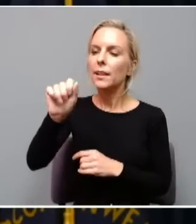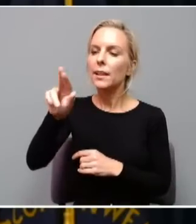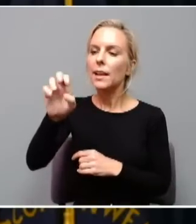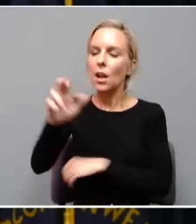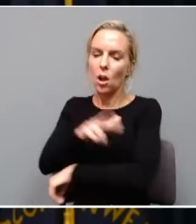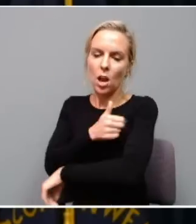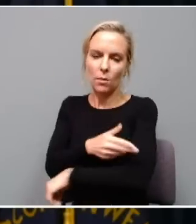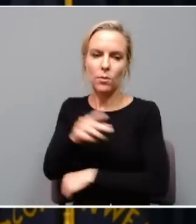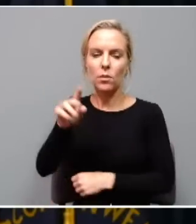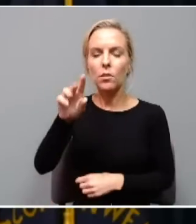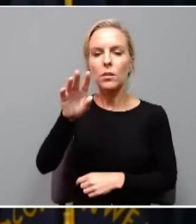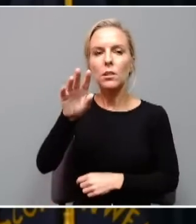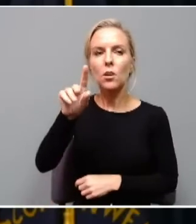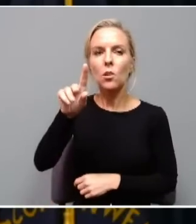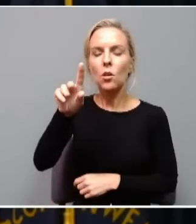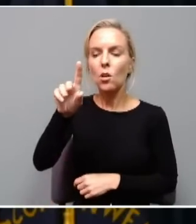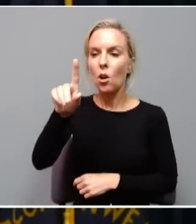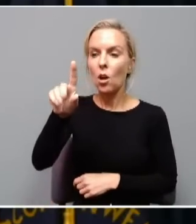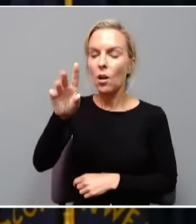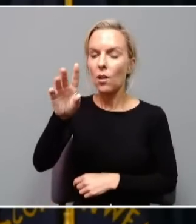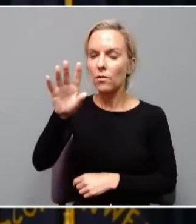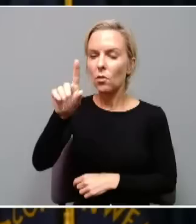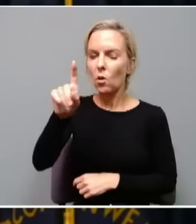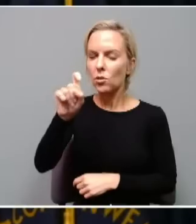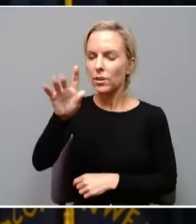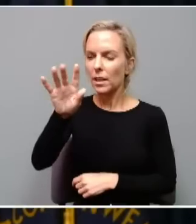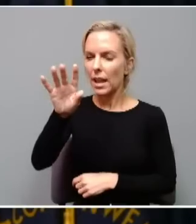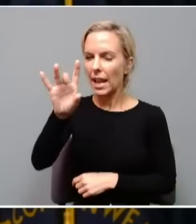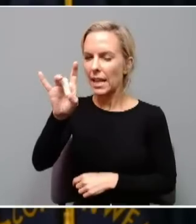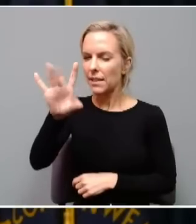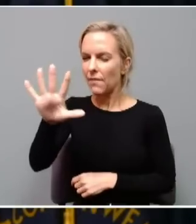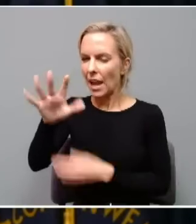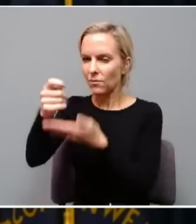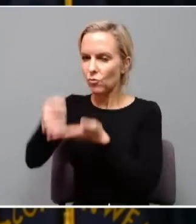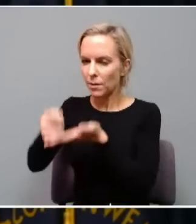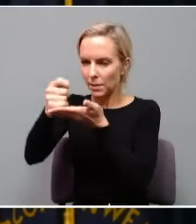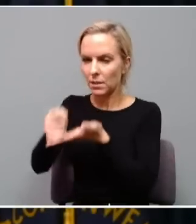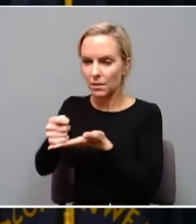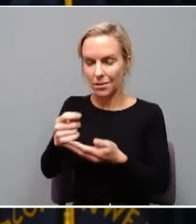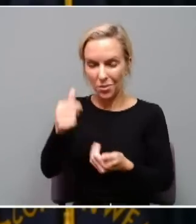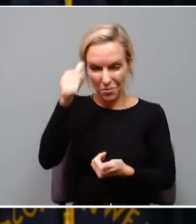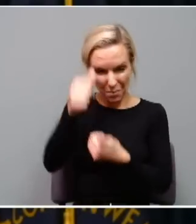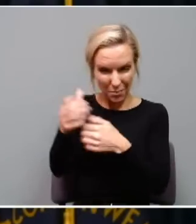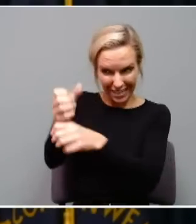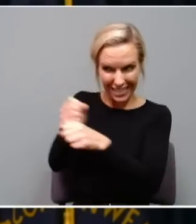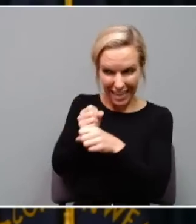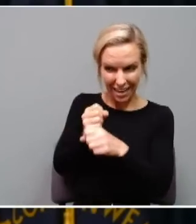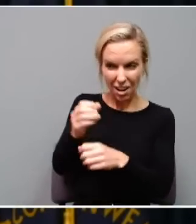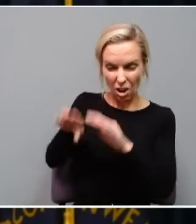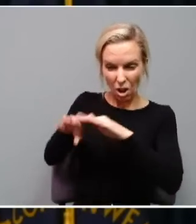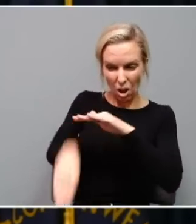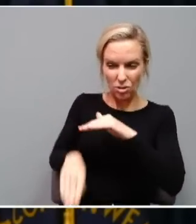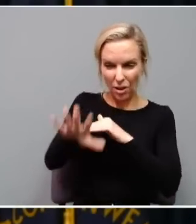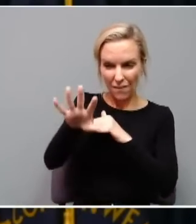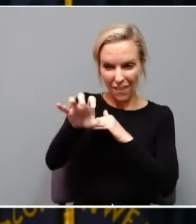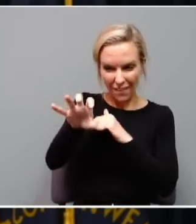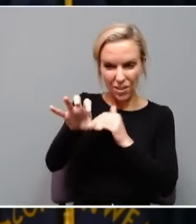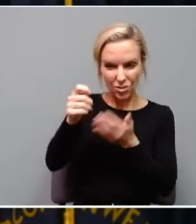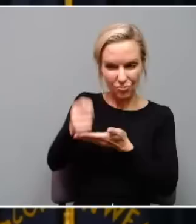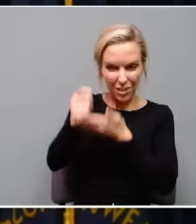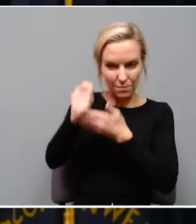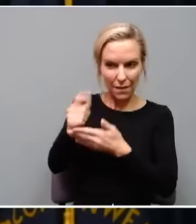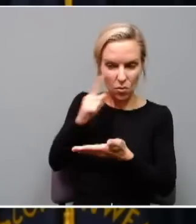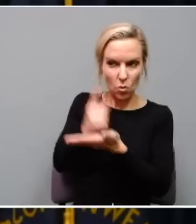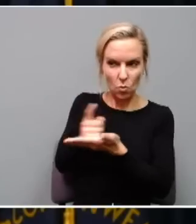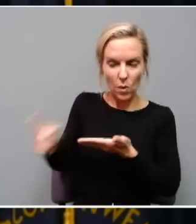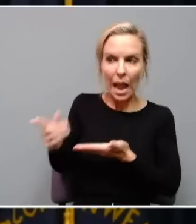4,385 treatments. Remember, we are getting under 5,000 treatments for the entire week. Now, there are some on hand